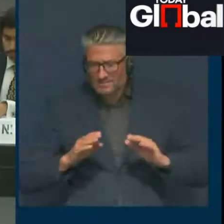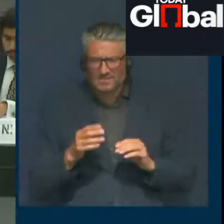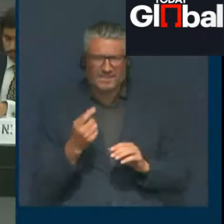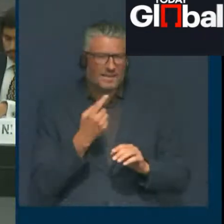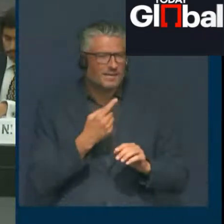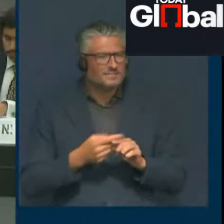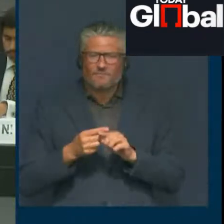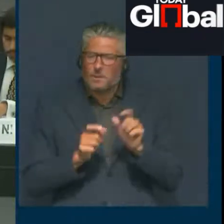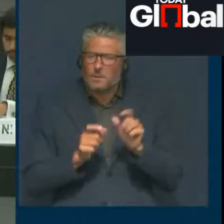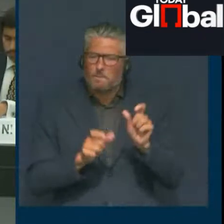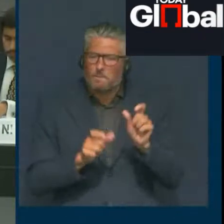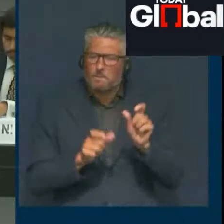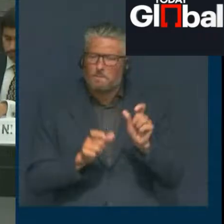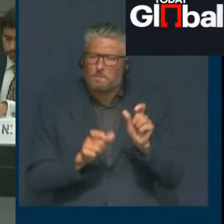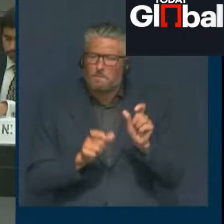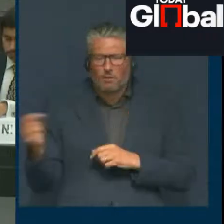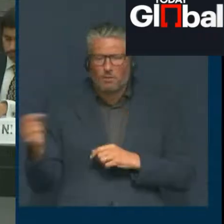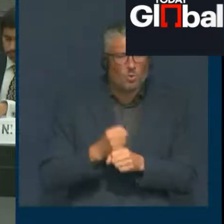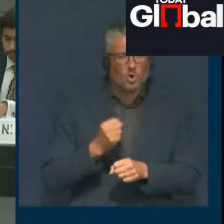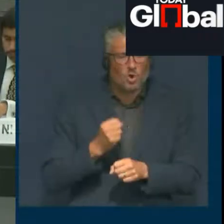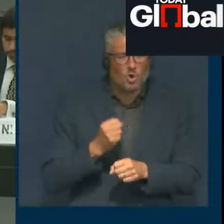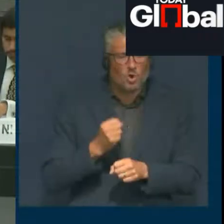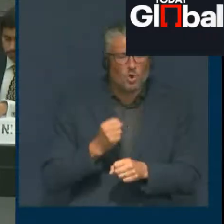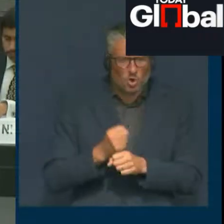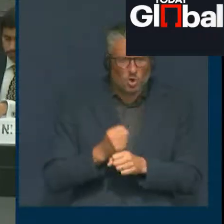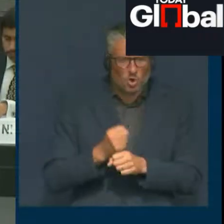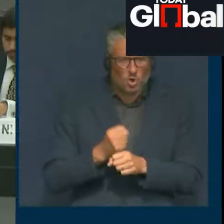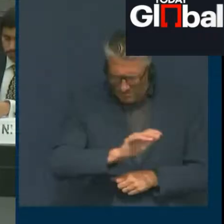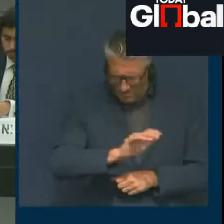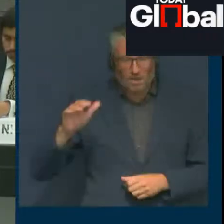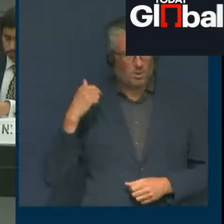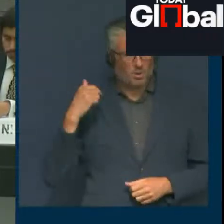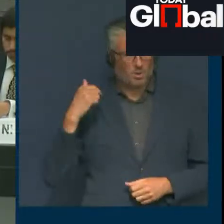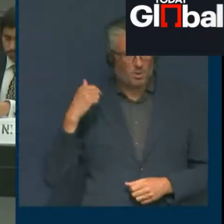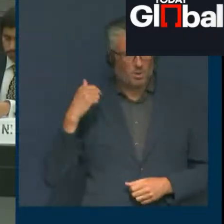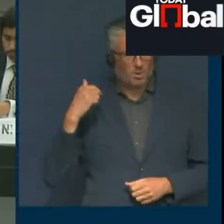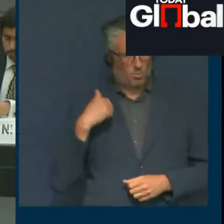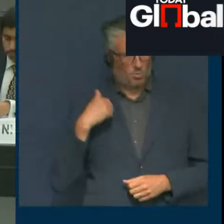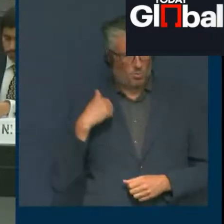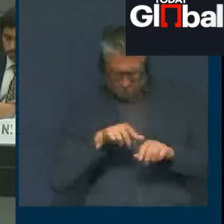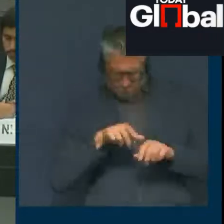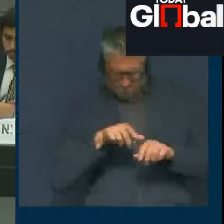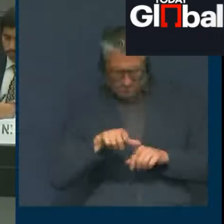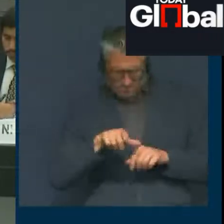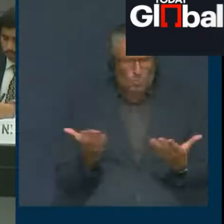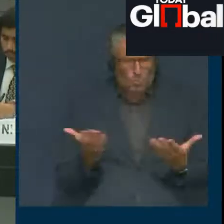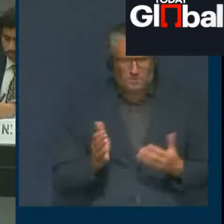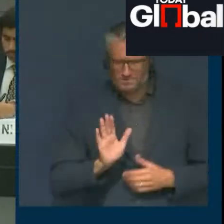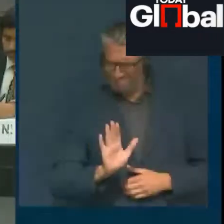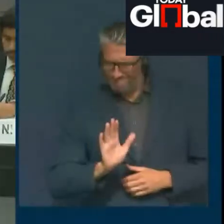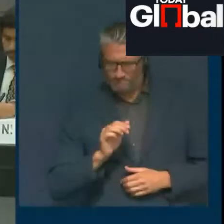order to achieve the relevant healthcare and rehabilitation service,